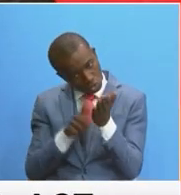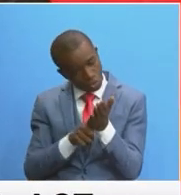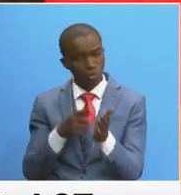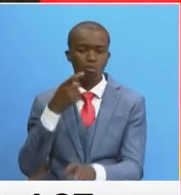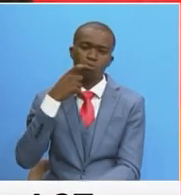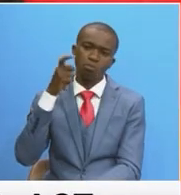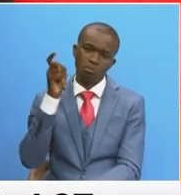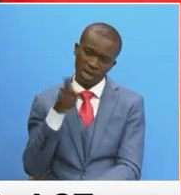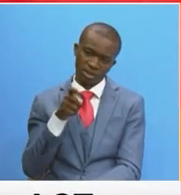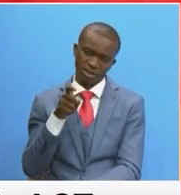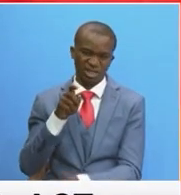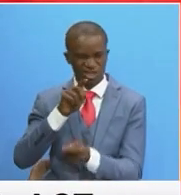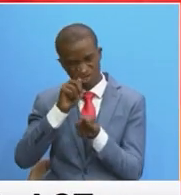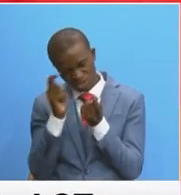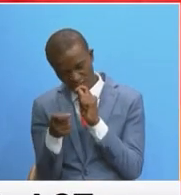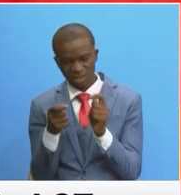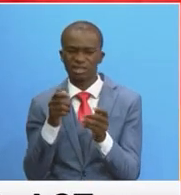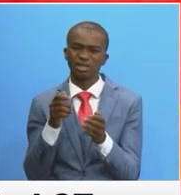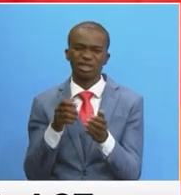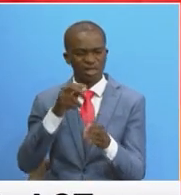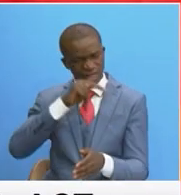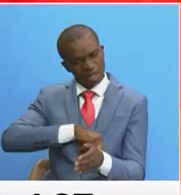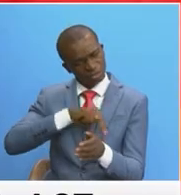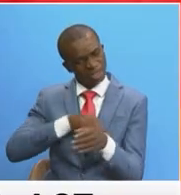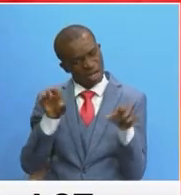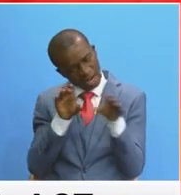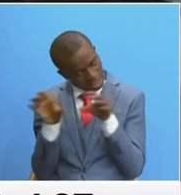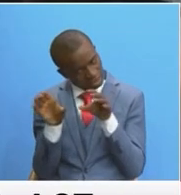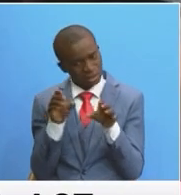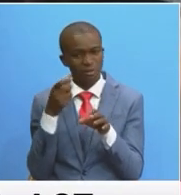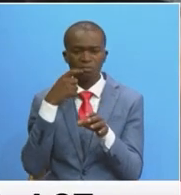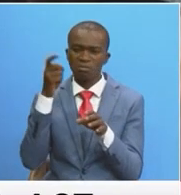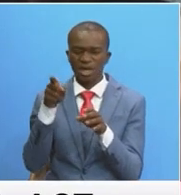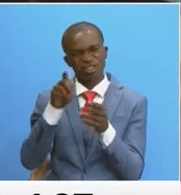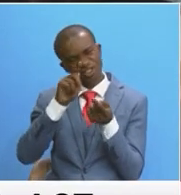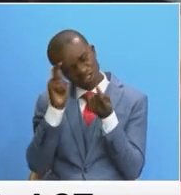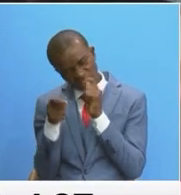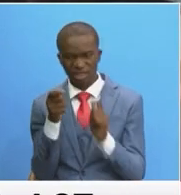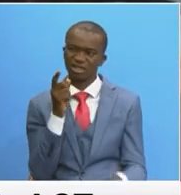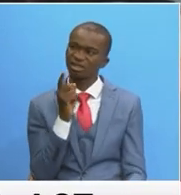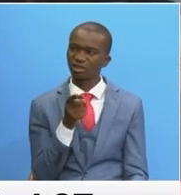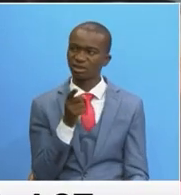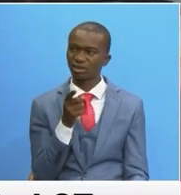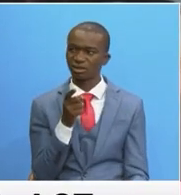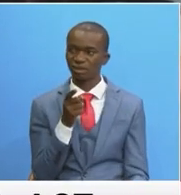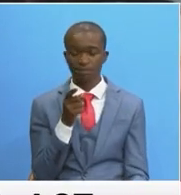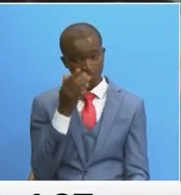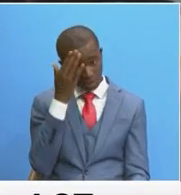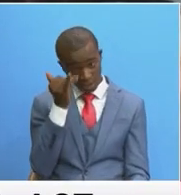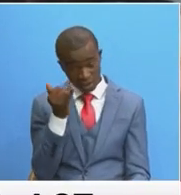serious concerns, as it does not adequately serve the interests of many